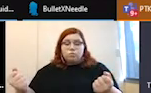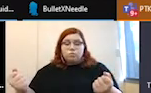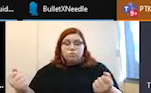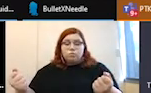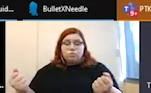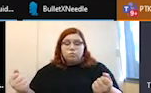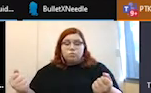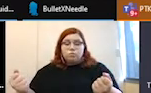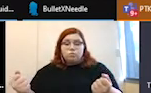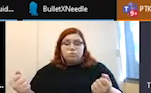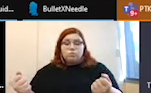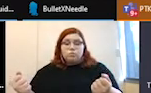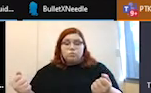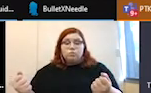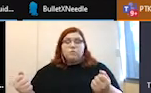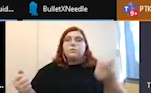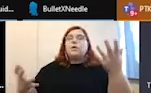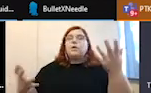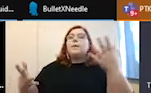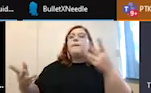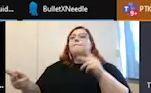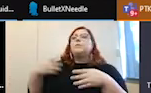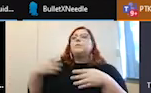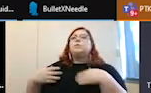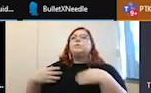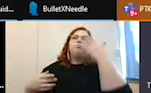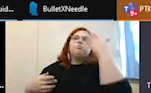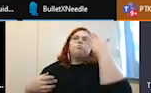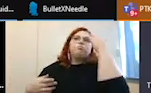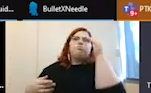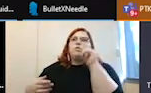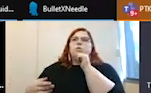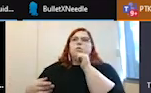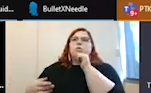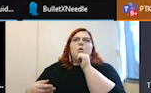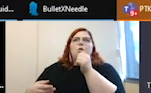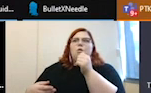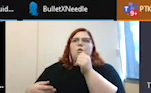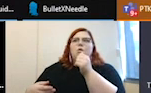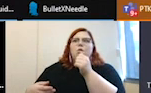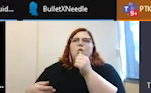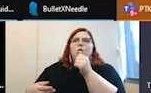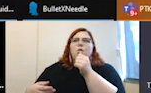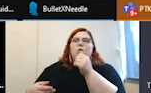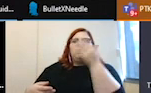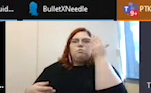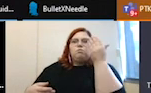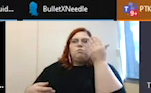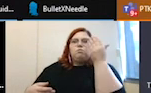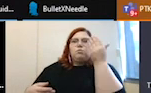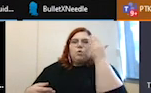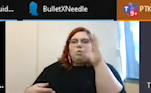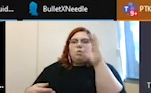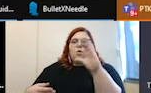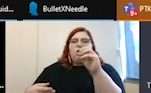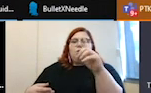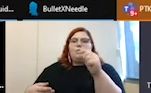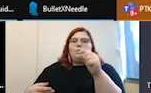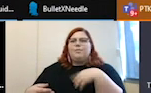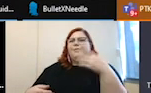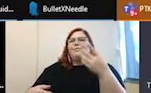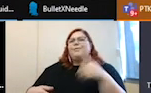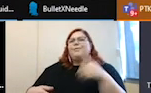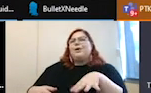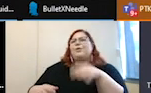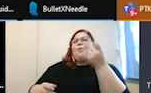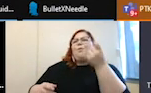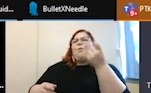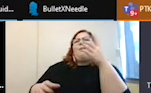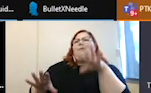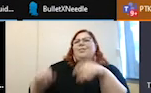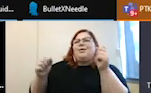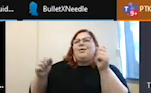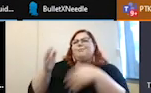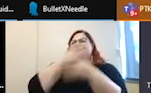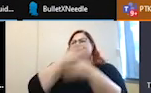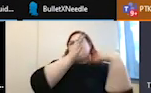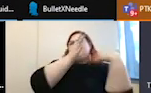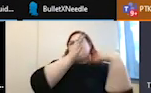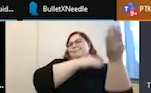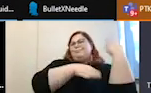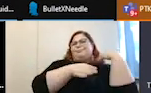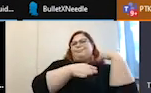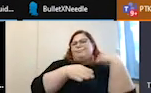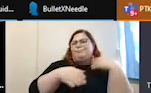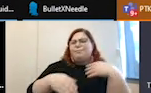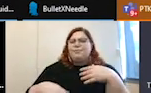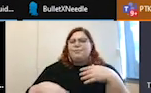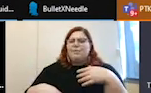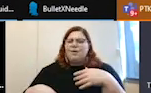As someone who does not have a background in coding, or at least I took one class in high school, more years than I care to admit,